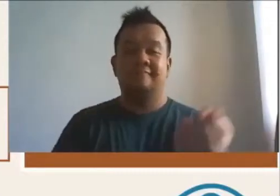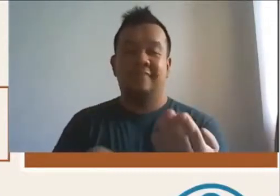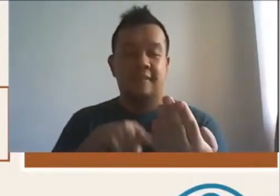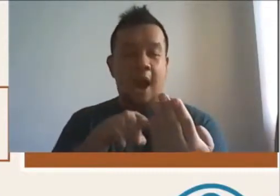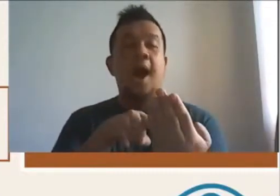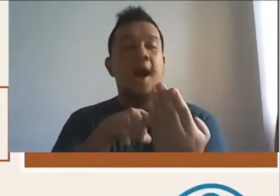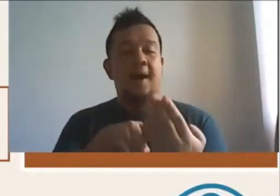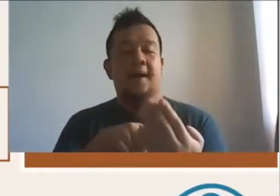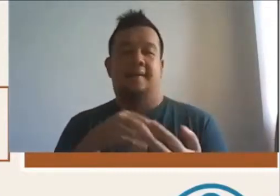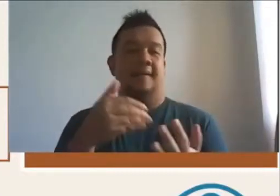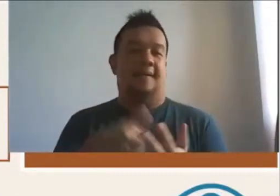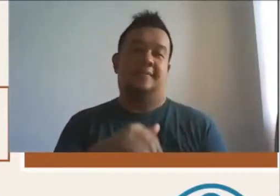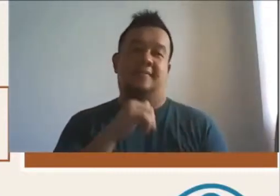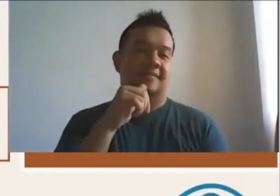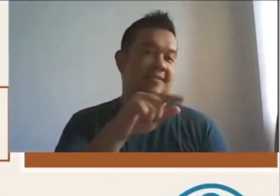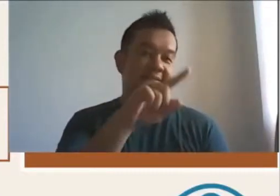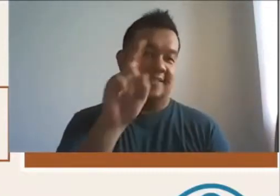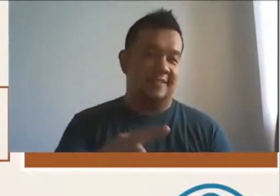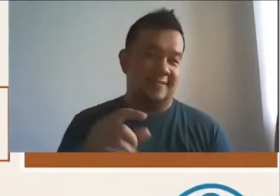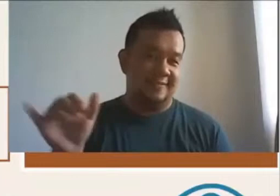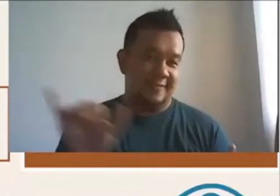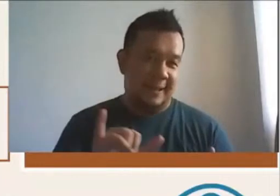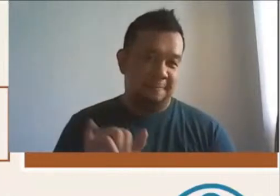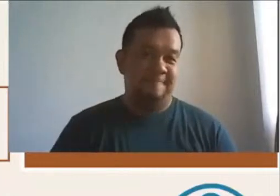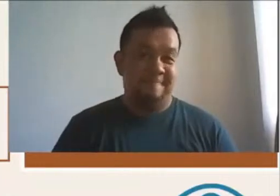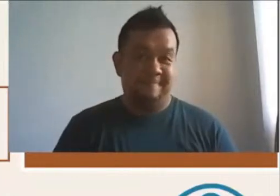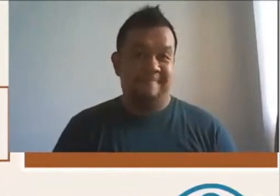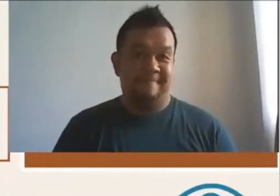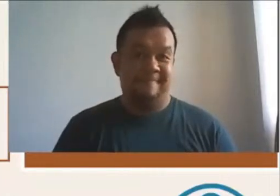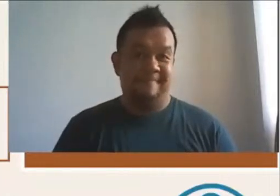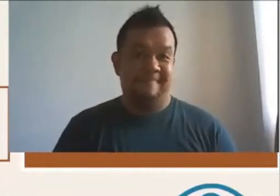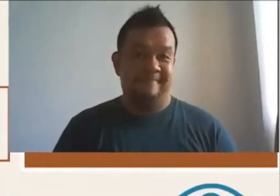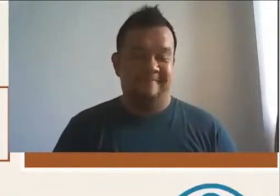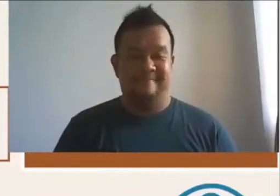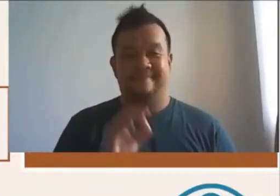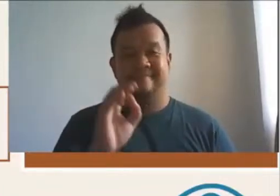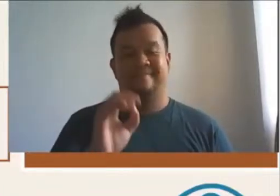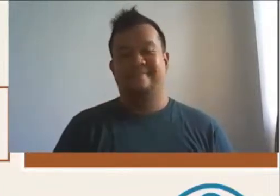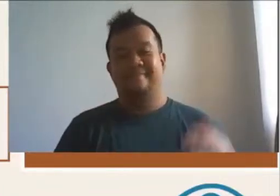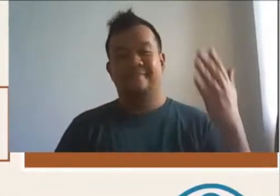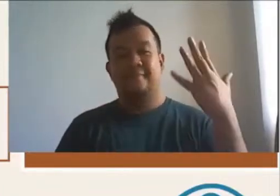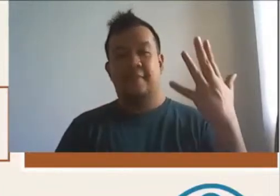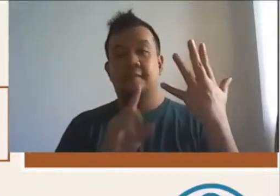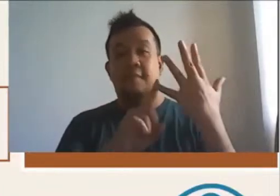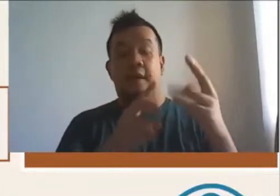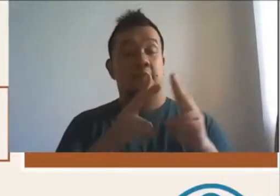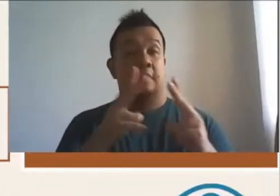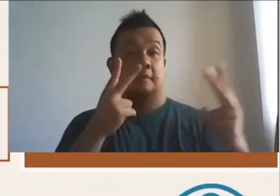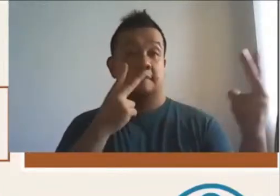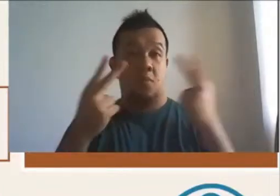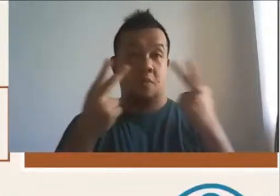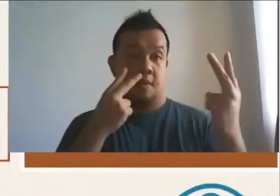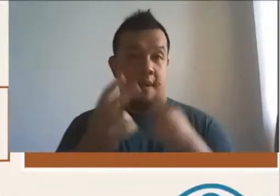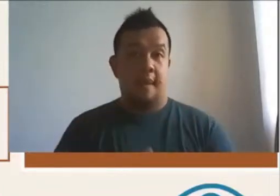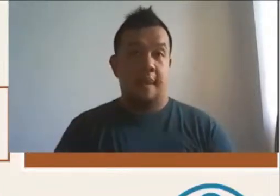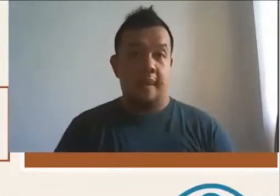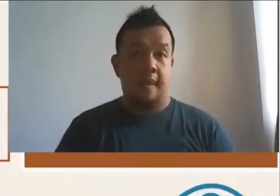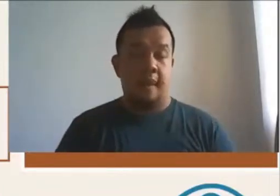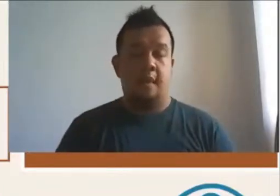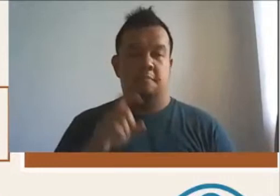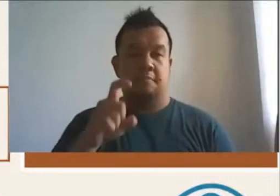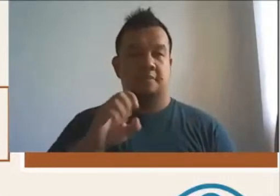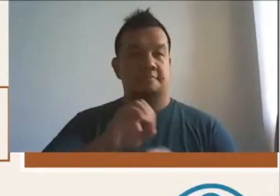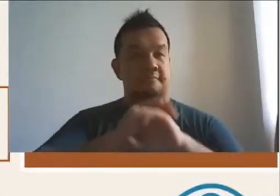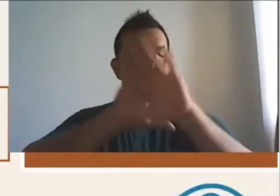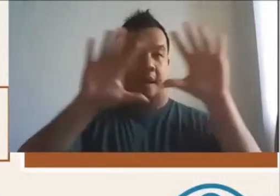are differences again for the deaf and hearing. Next naman, we're very visual. Mas maganda sa amin yung bright spaces. Hindi beneficial sa amin yung